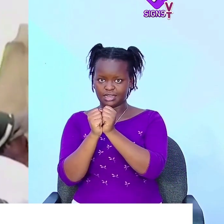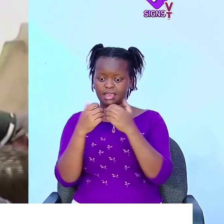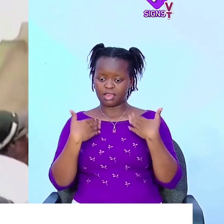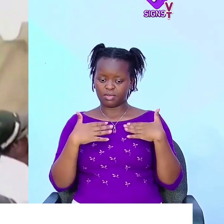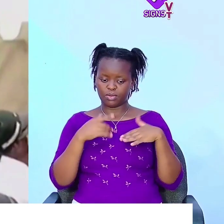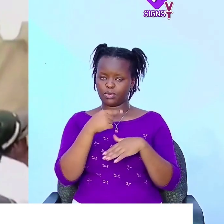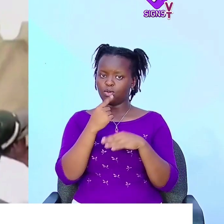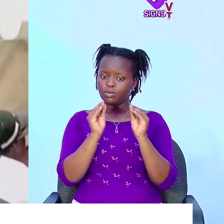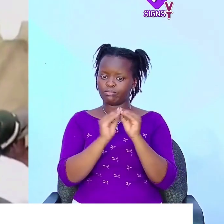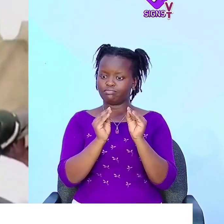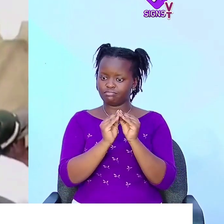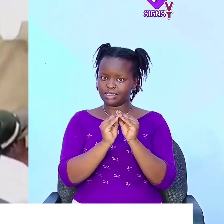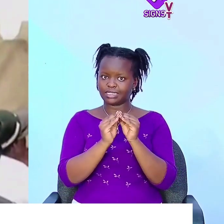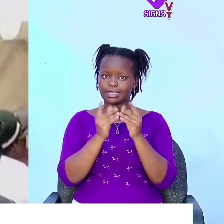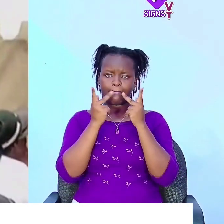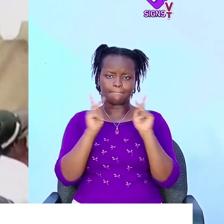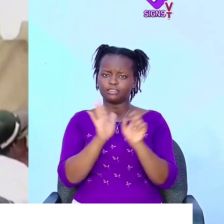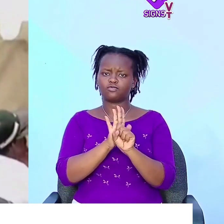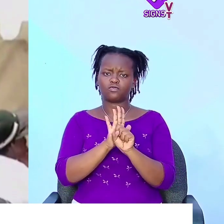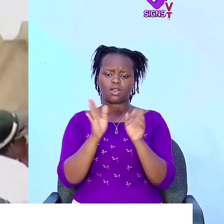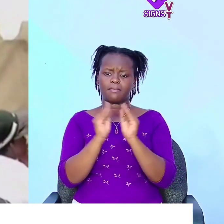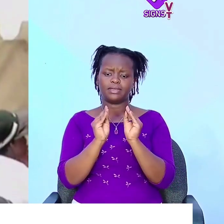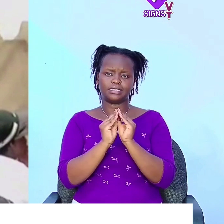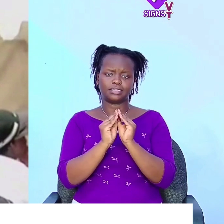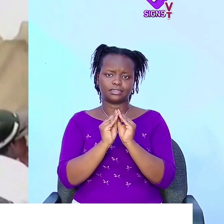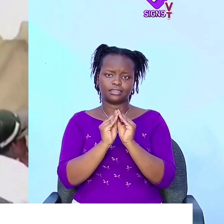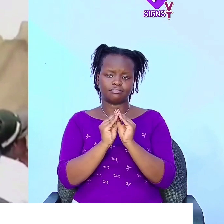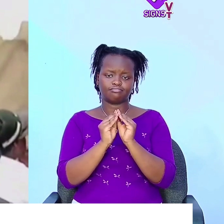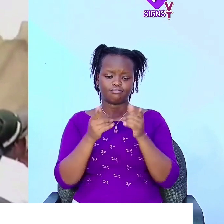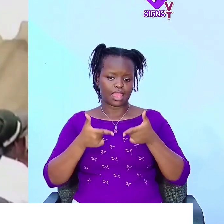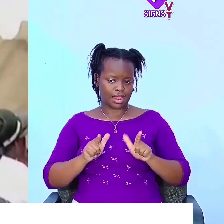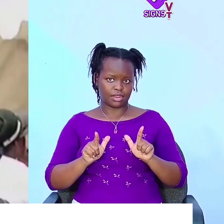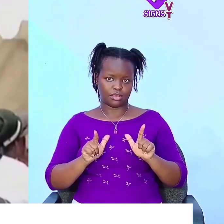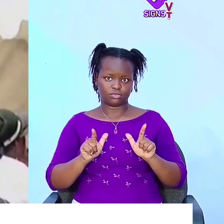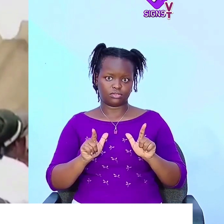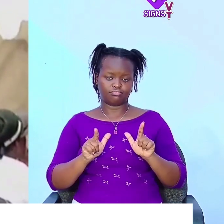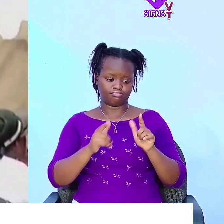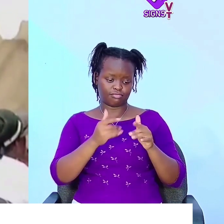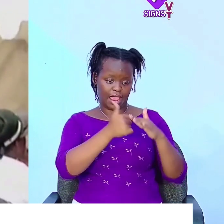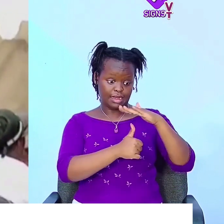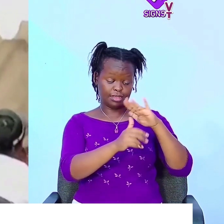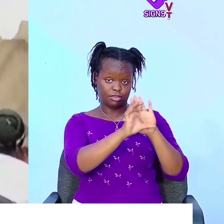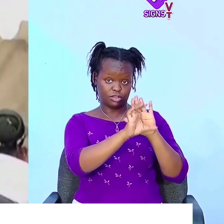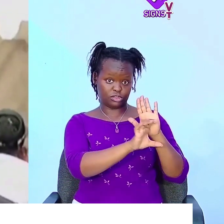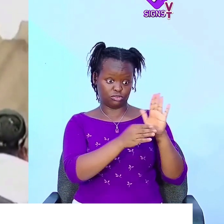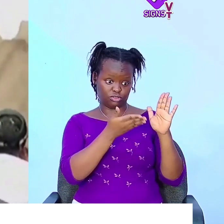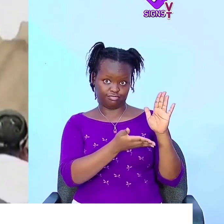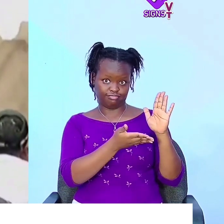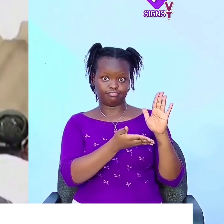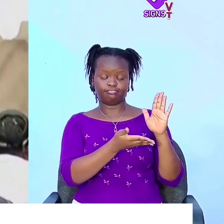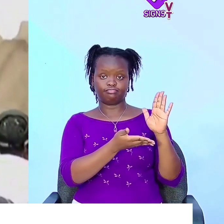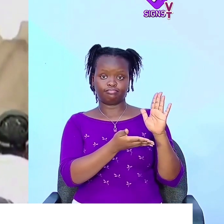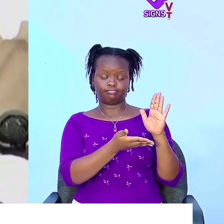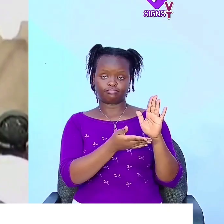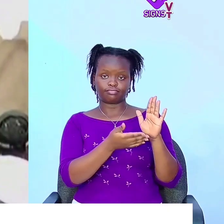gather in peaceful meetings that are allowed under our Constitution gets harassed by the